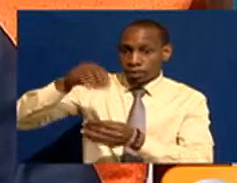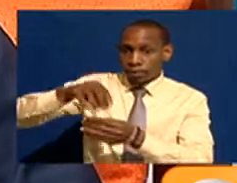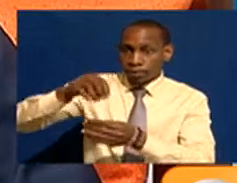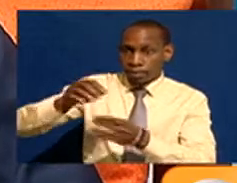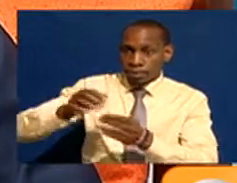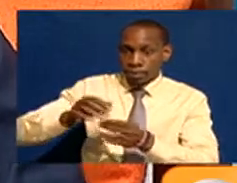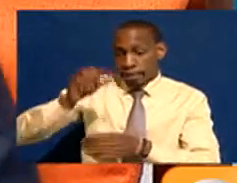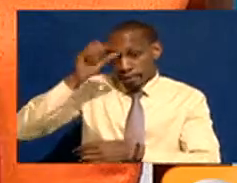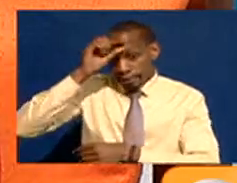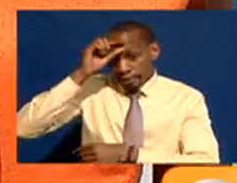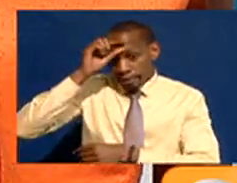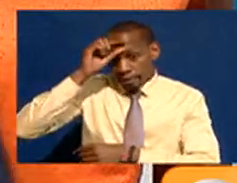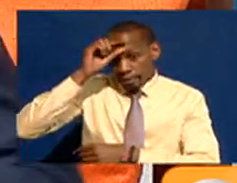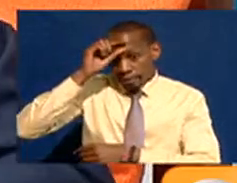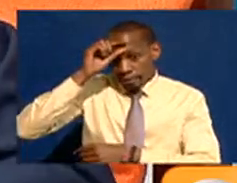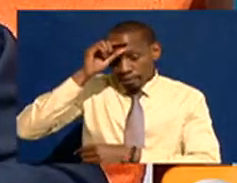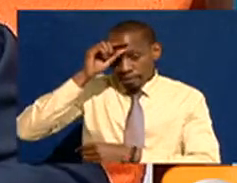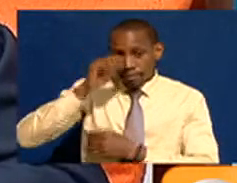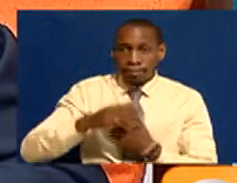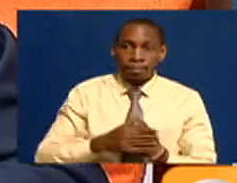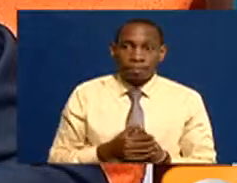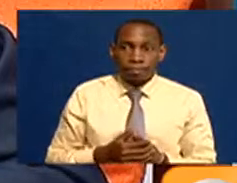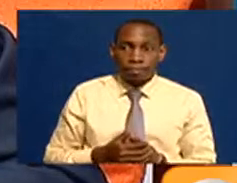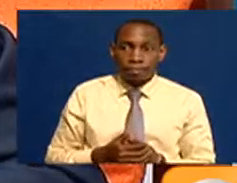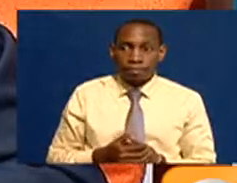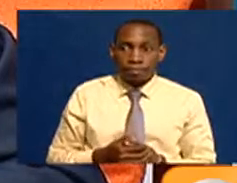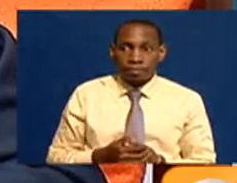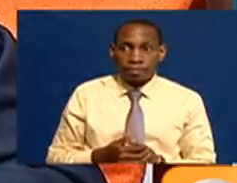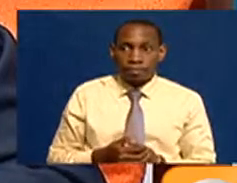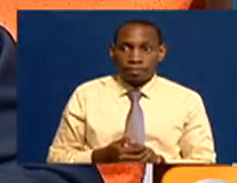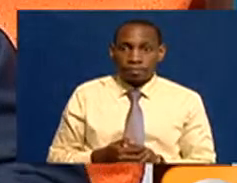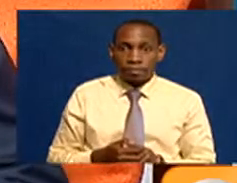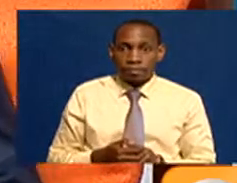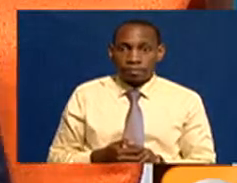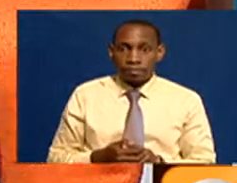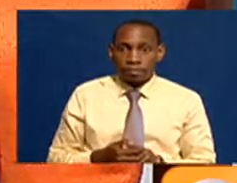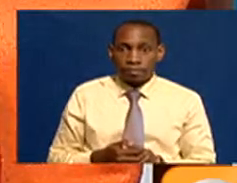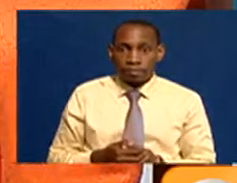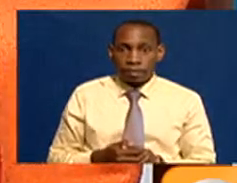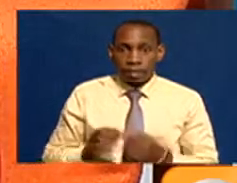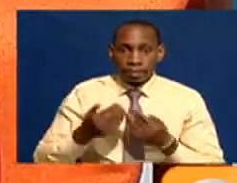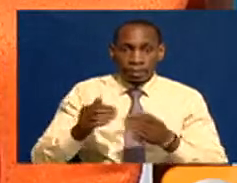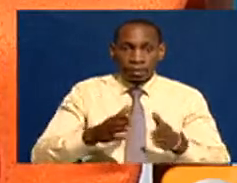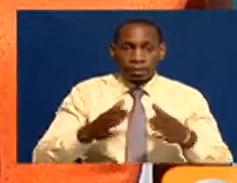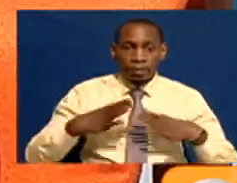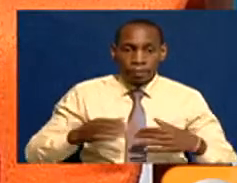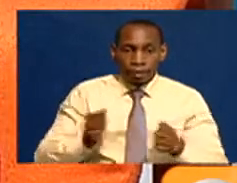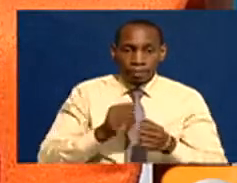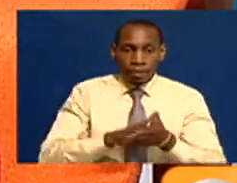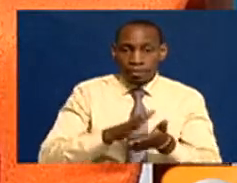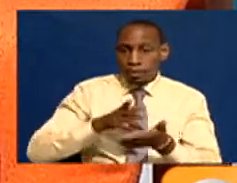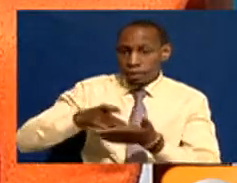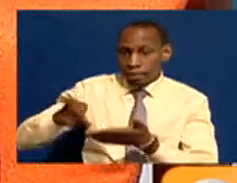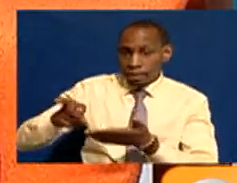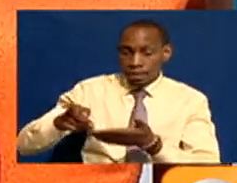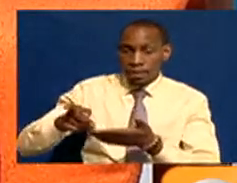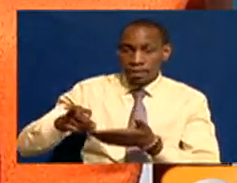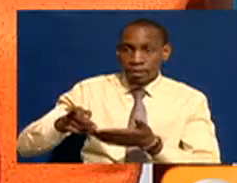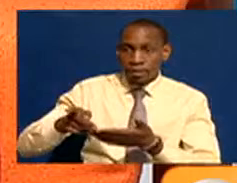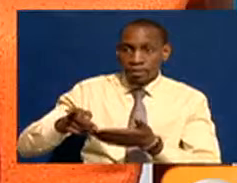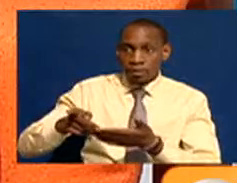by government, did not make the path for those who are unable to pay to